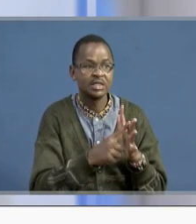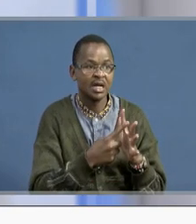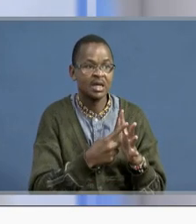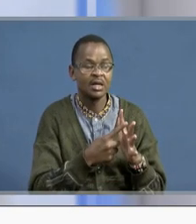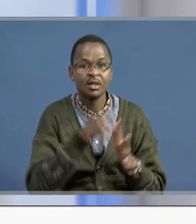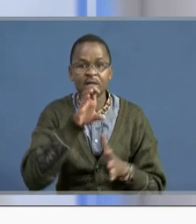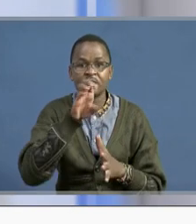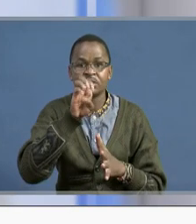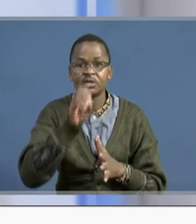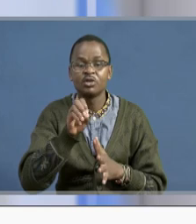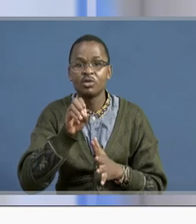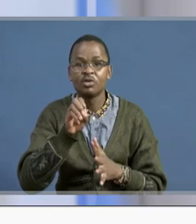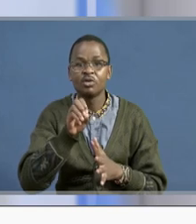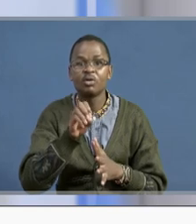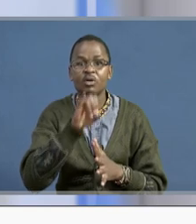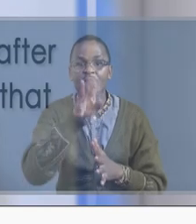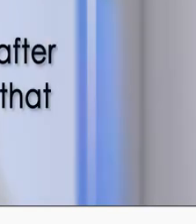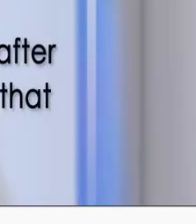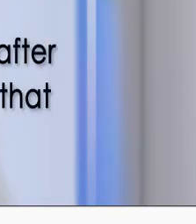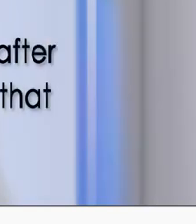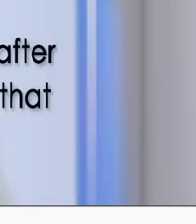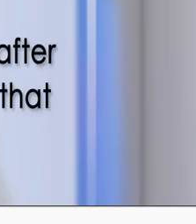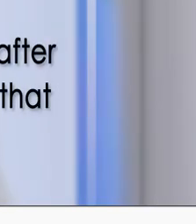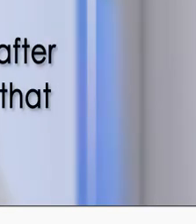as CEO of ICDC in